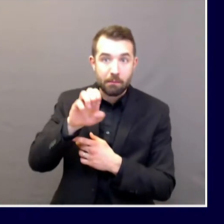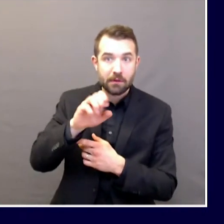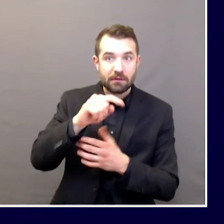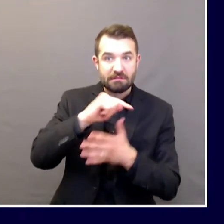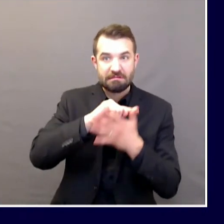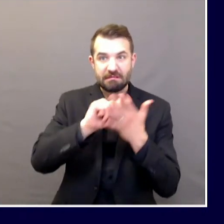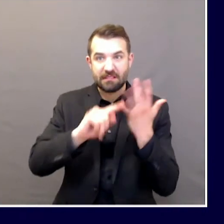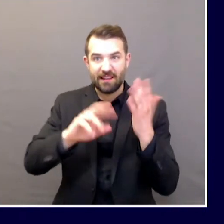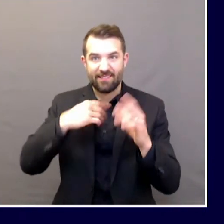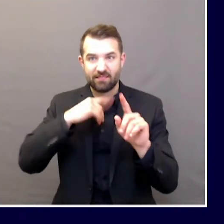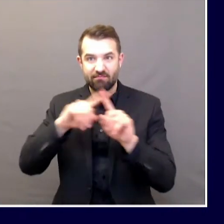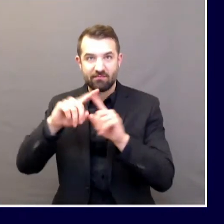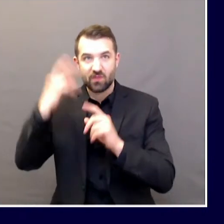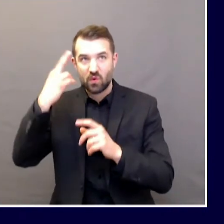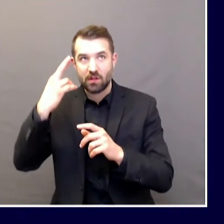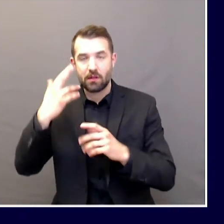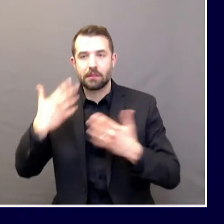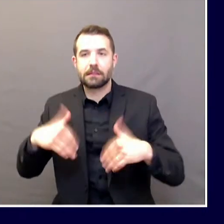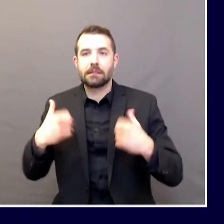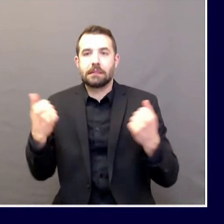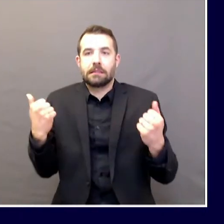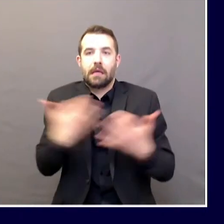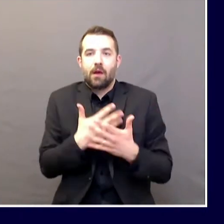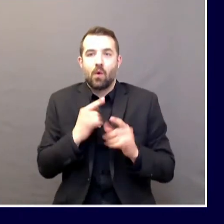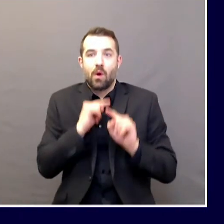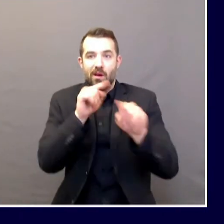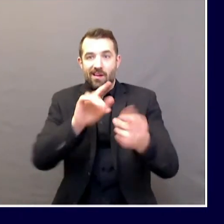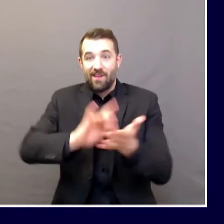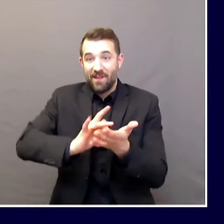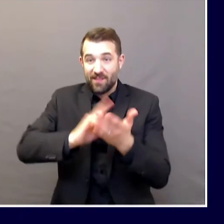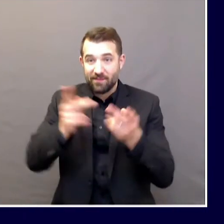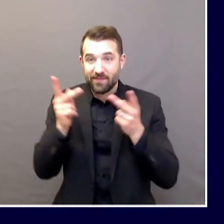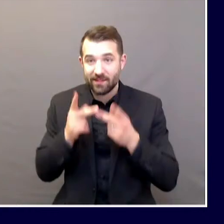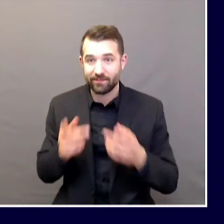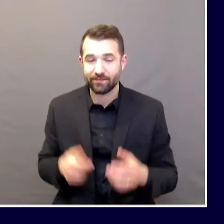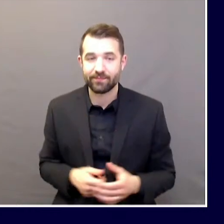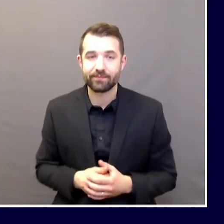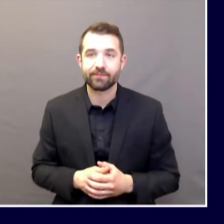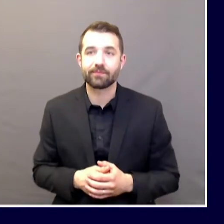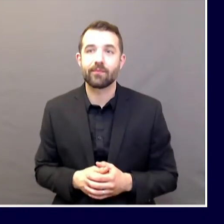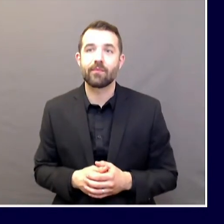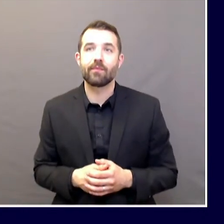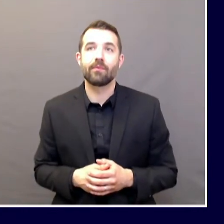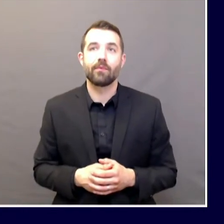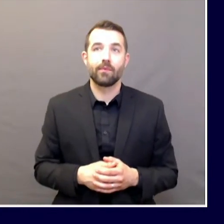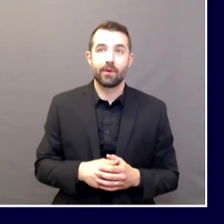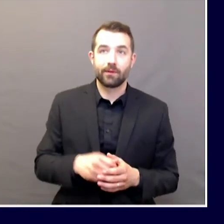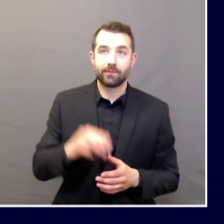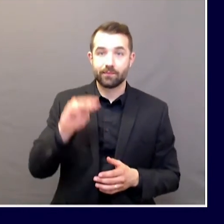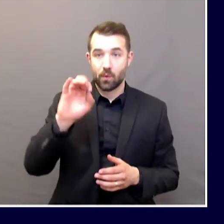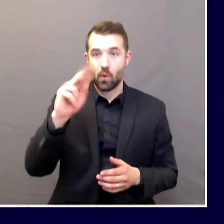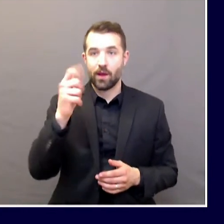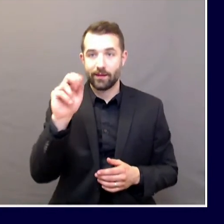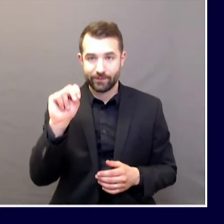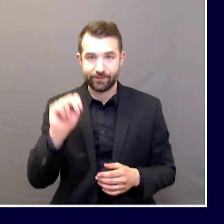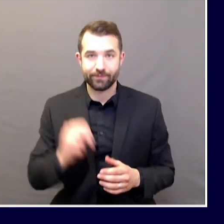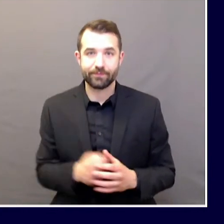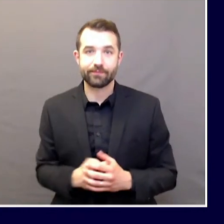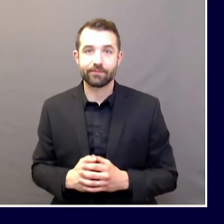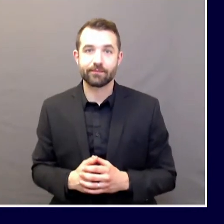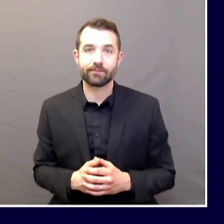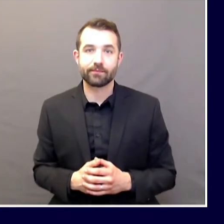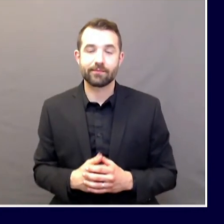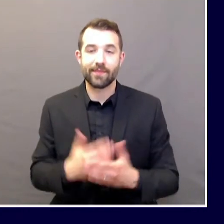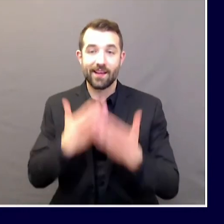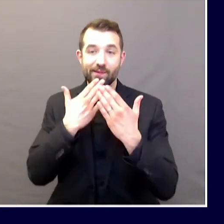Let me turn it over to Morgan at WABI. Hi, Dr. Shah. Hope you're doing well. Thank you for taking my questions today. My first